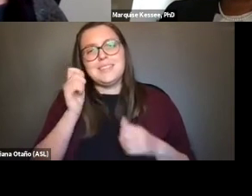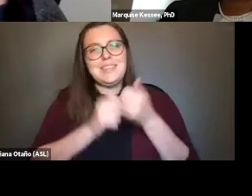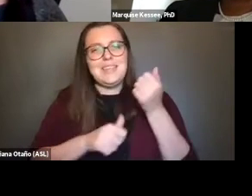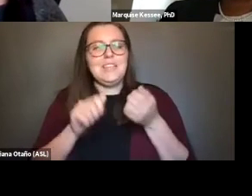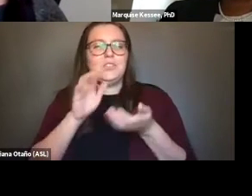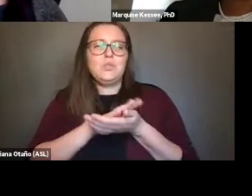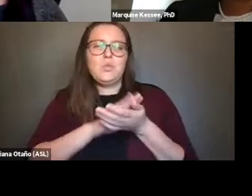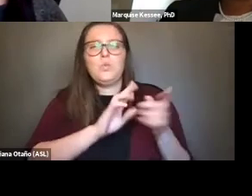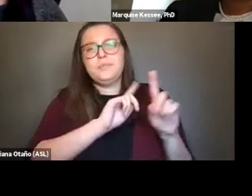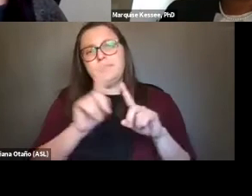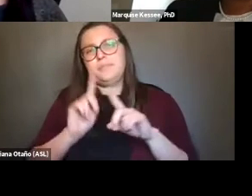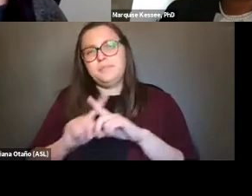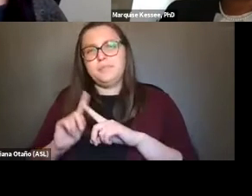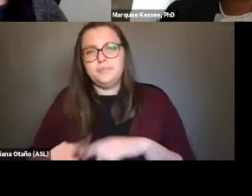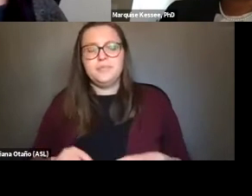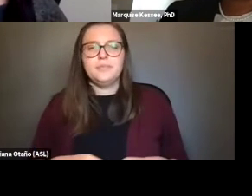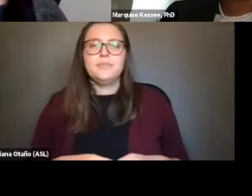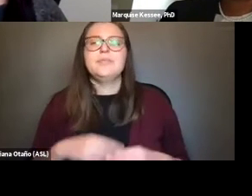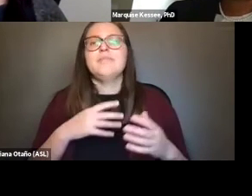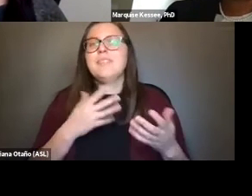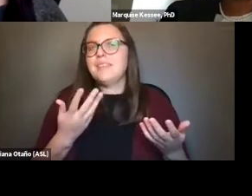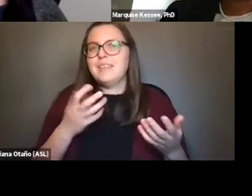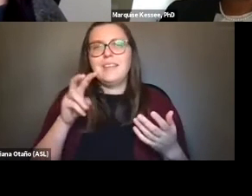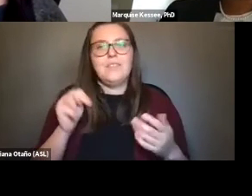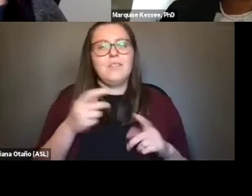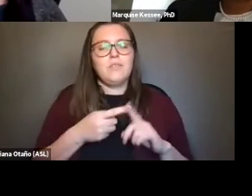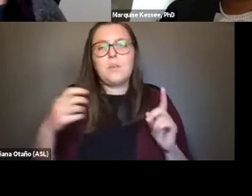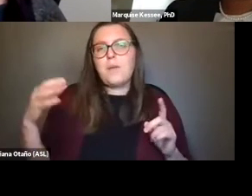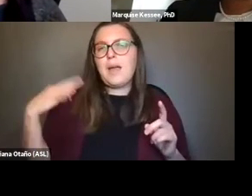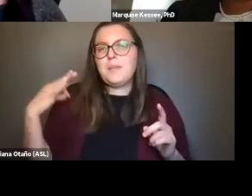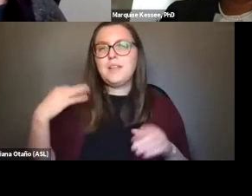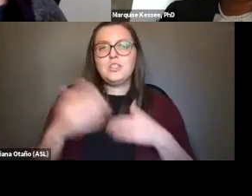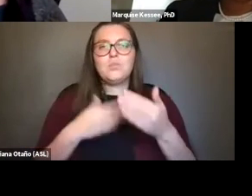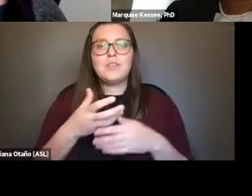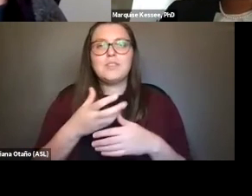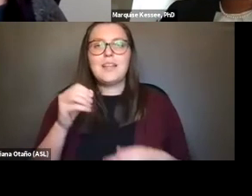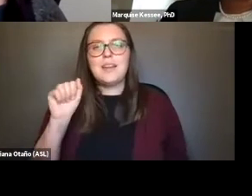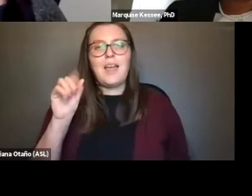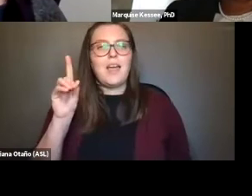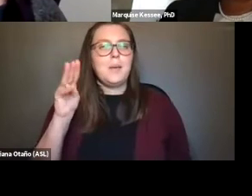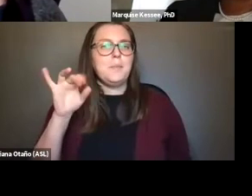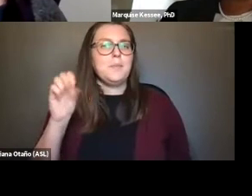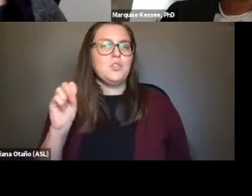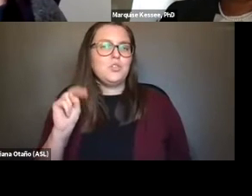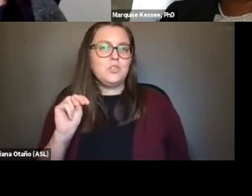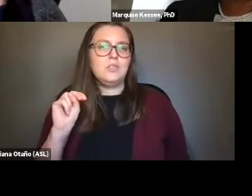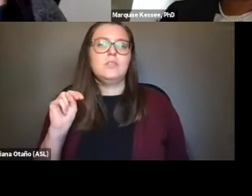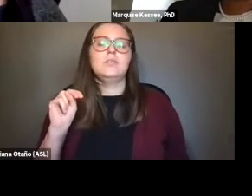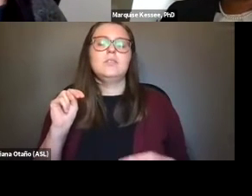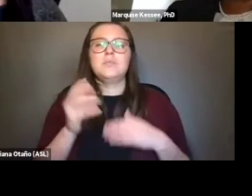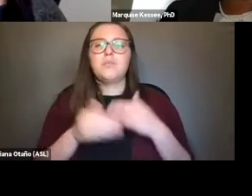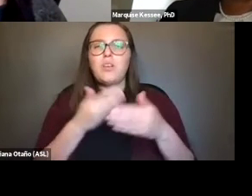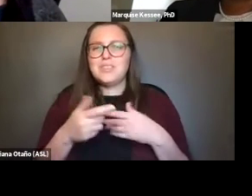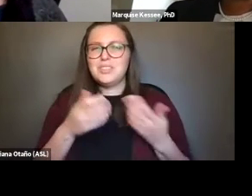very different. And even from the application process all the way through the admissions process in general, is know what it is that they're looking